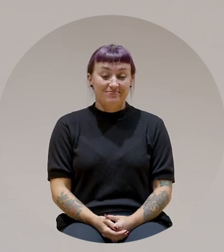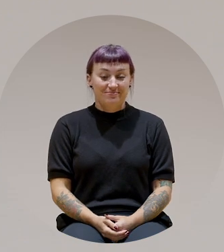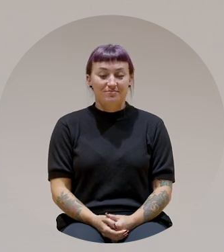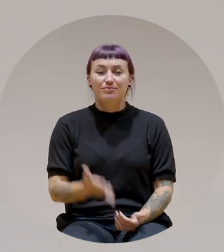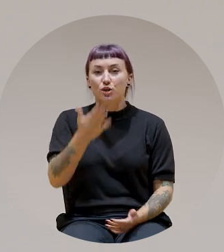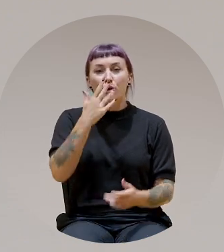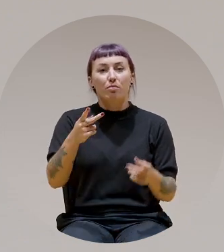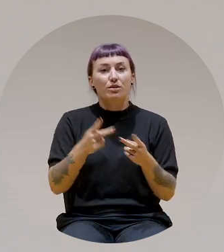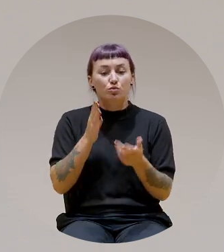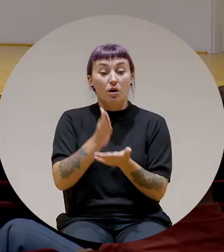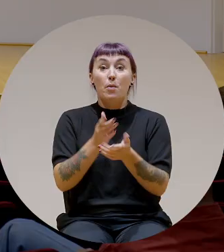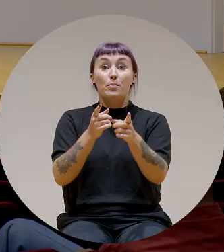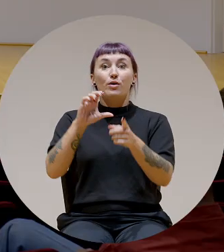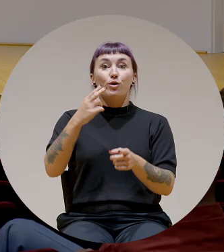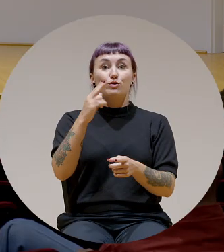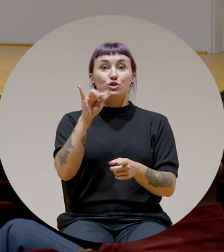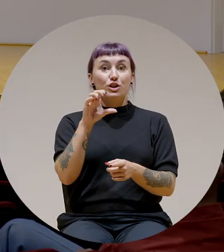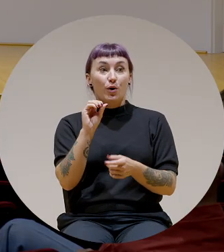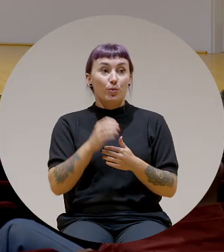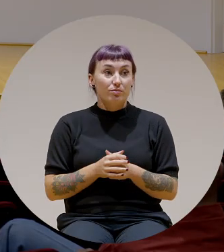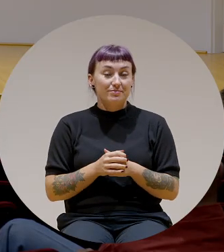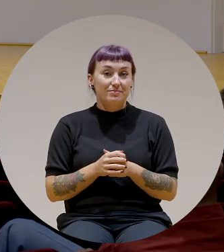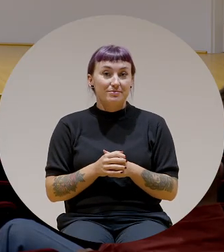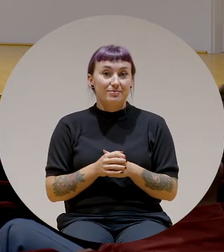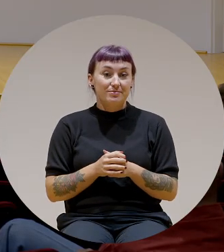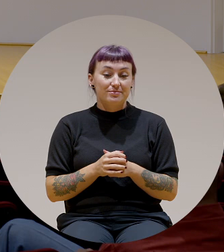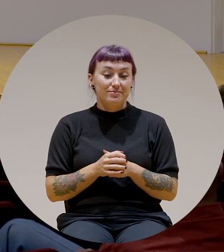Well, maybe this is a good place to stop. Oh, Gio.